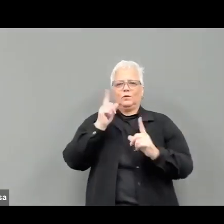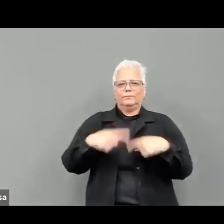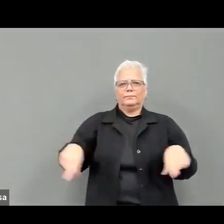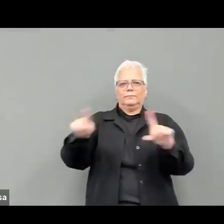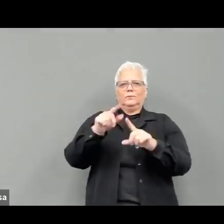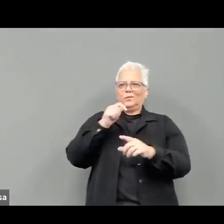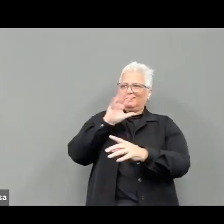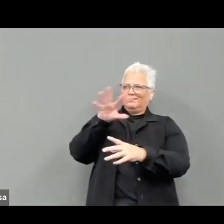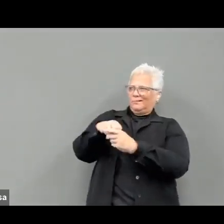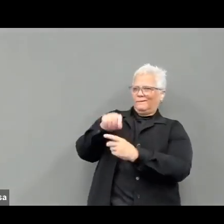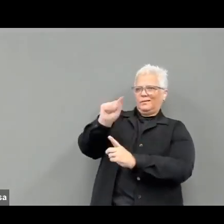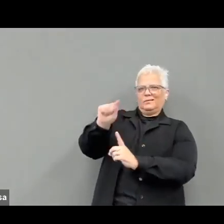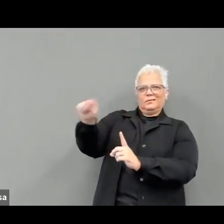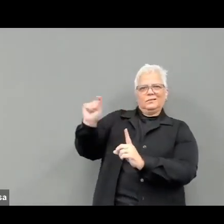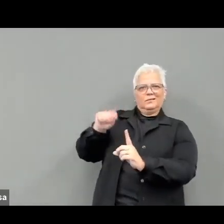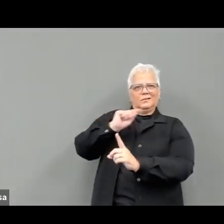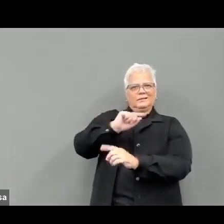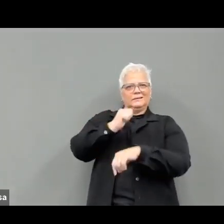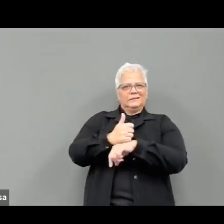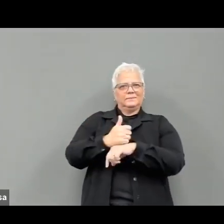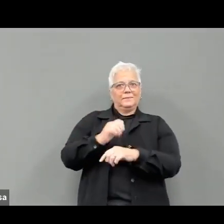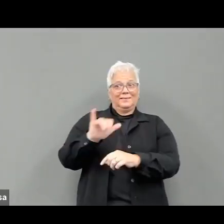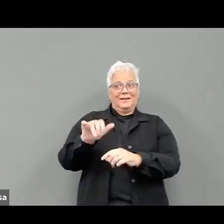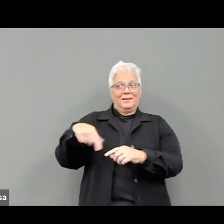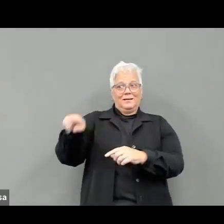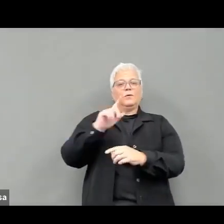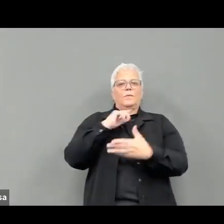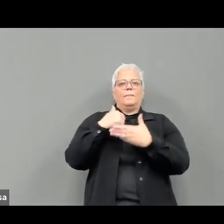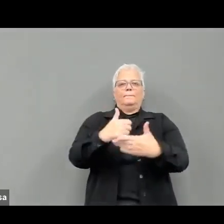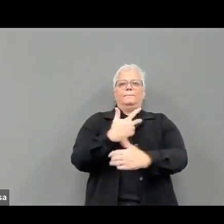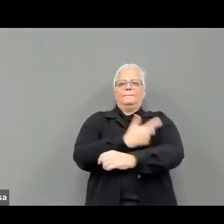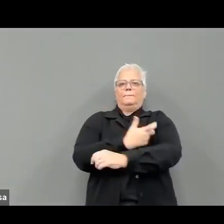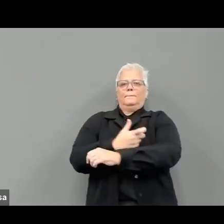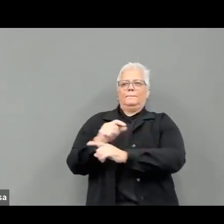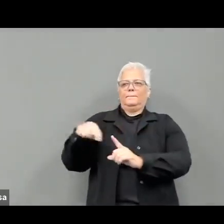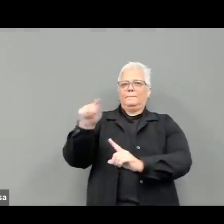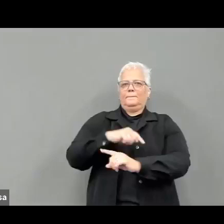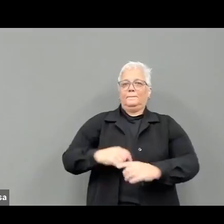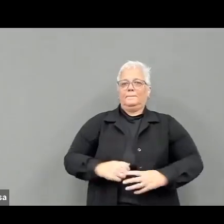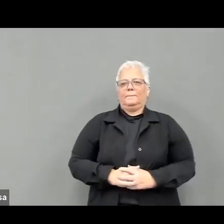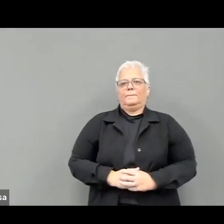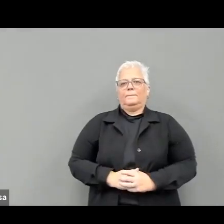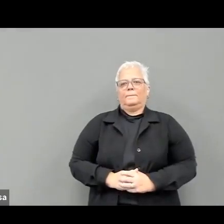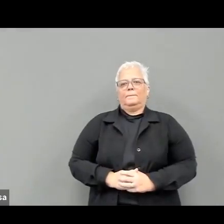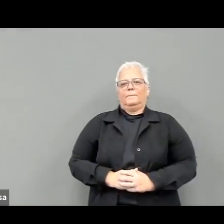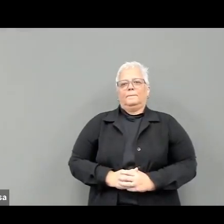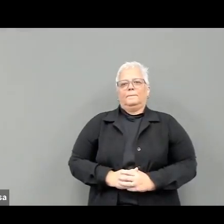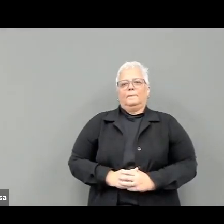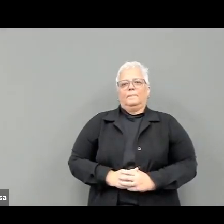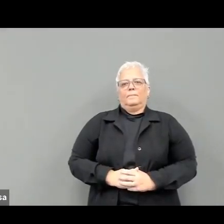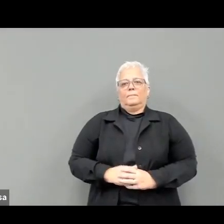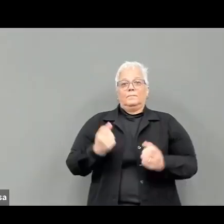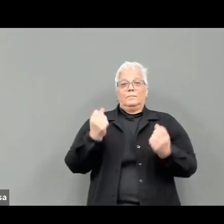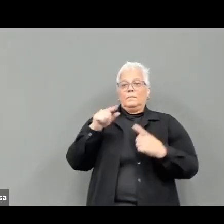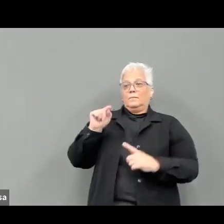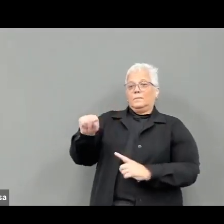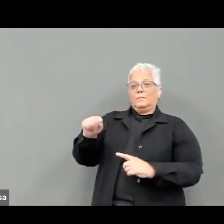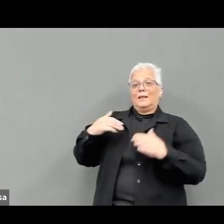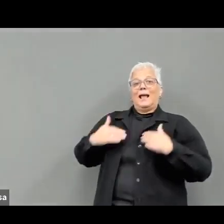very closely with the Tulsa Health Department and with Life Senior to specifically focus